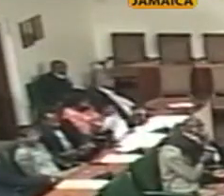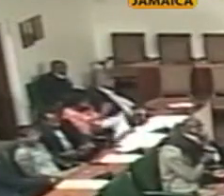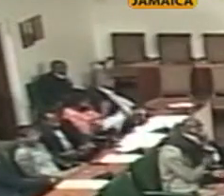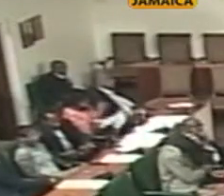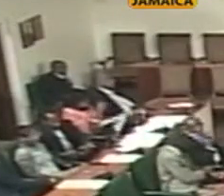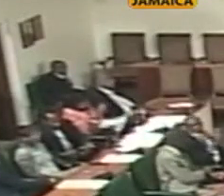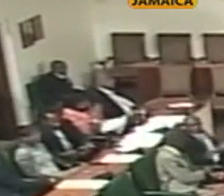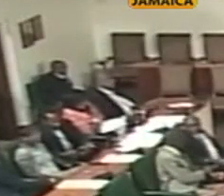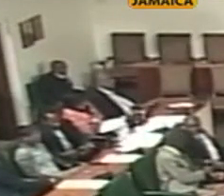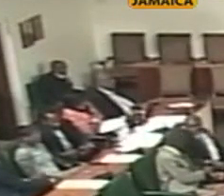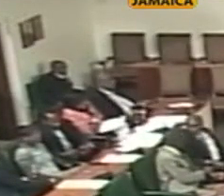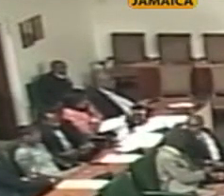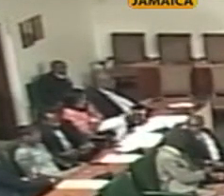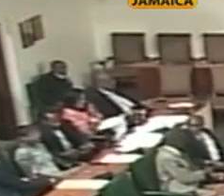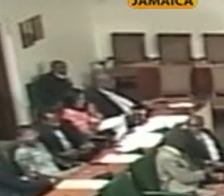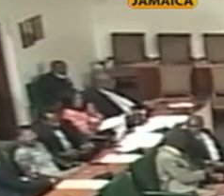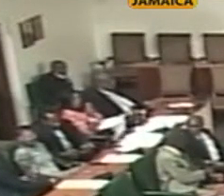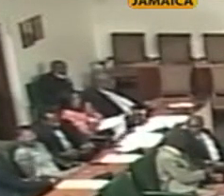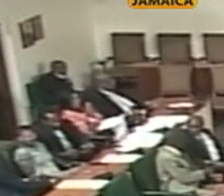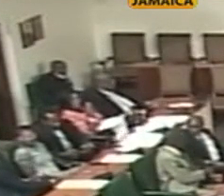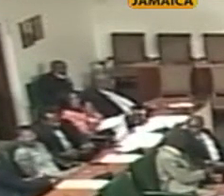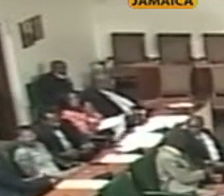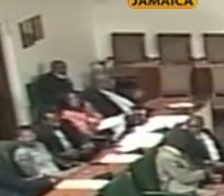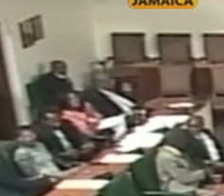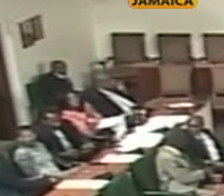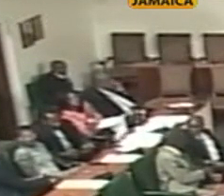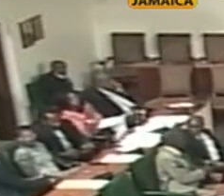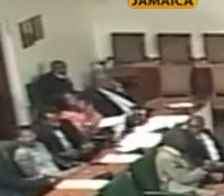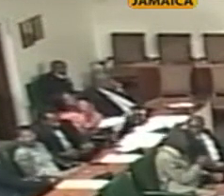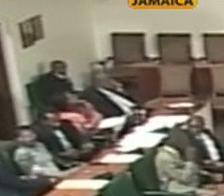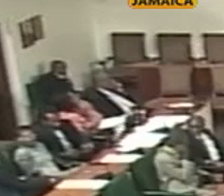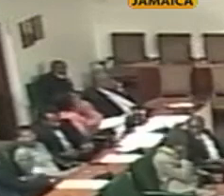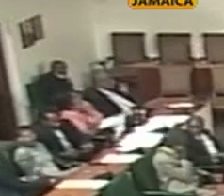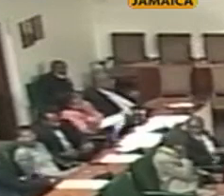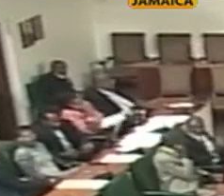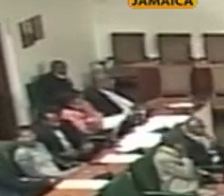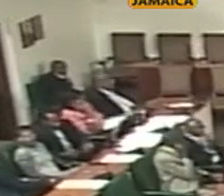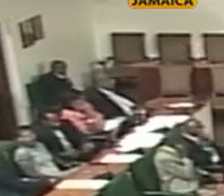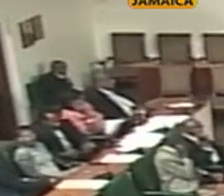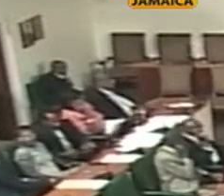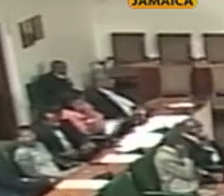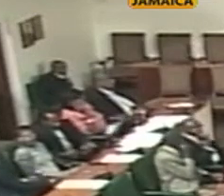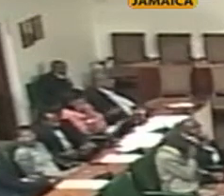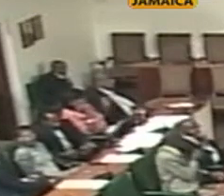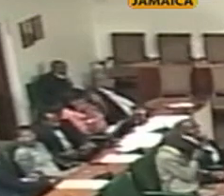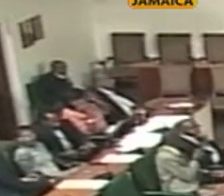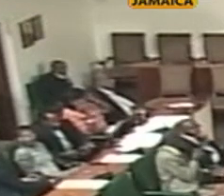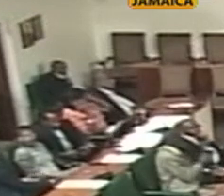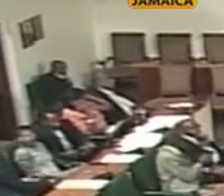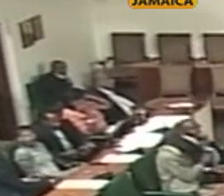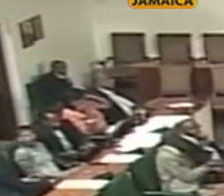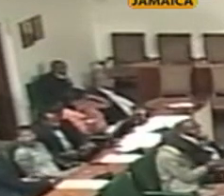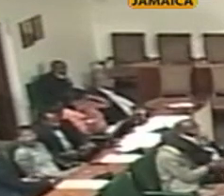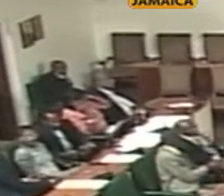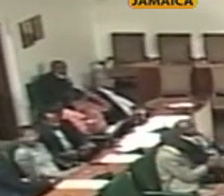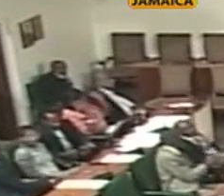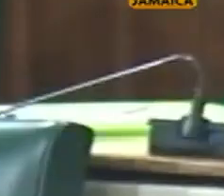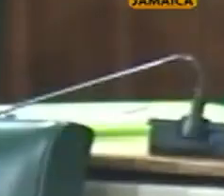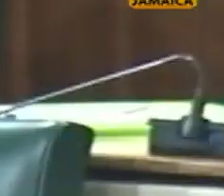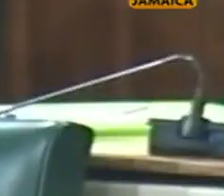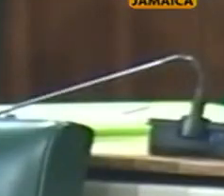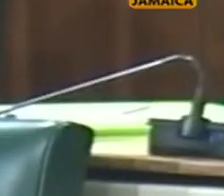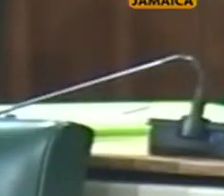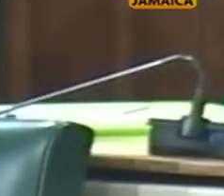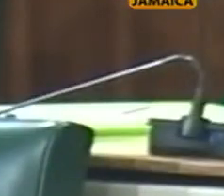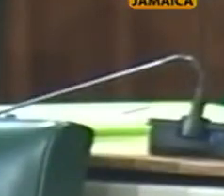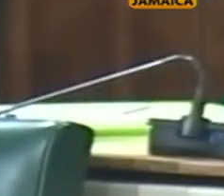or both. Fine and imprisonment and or if convicted by the circuit court, the individual will be liable